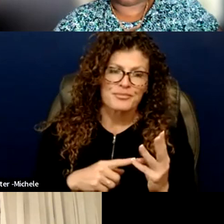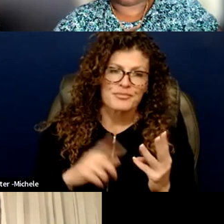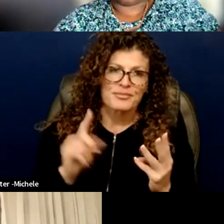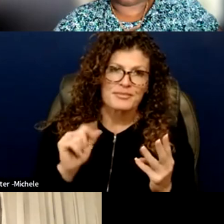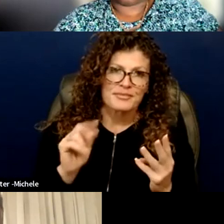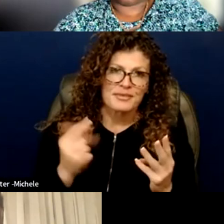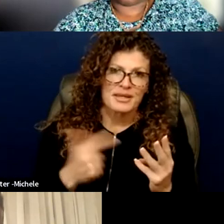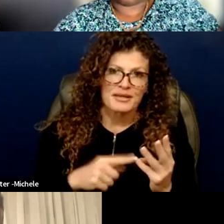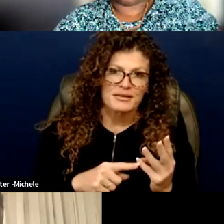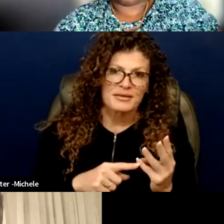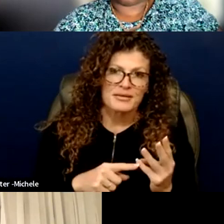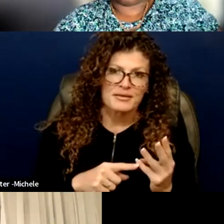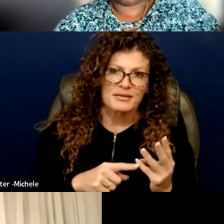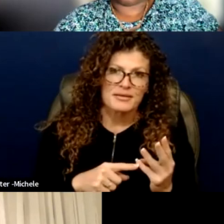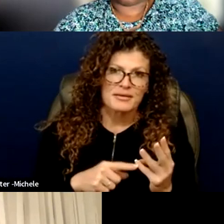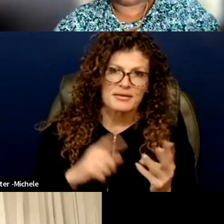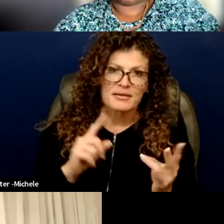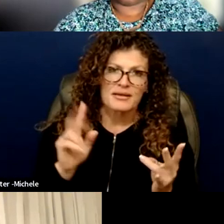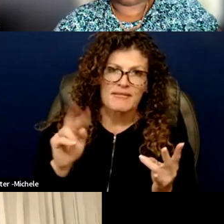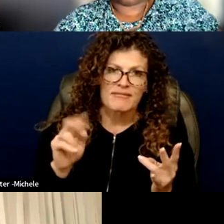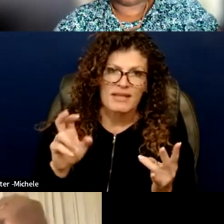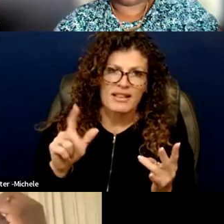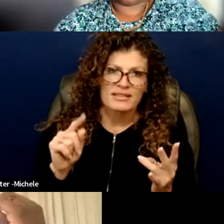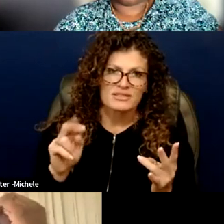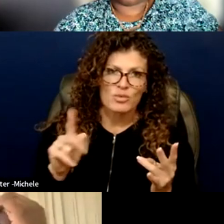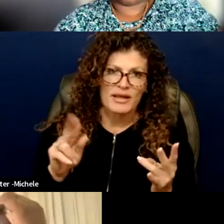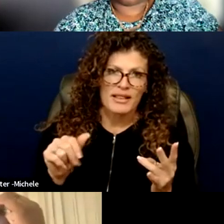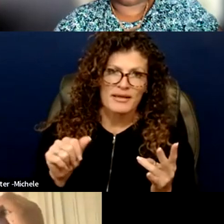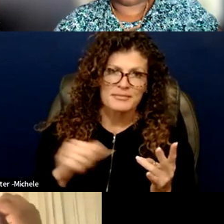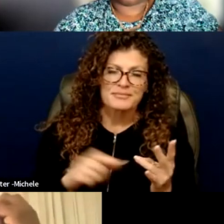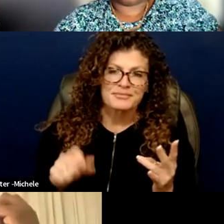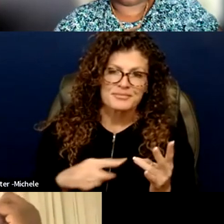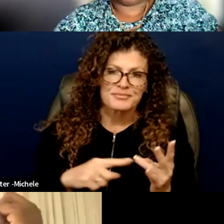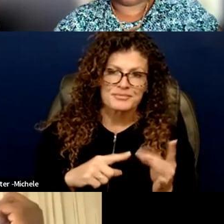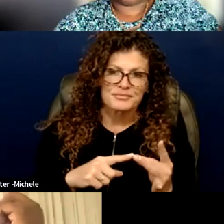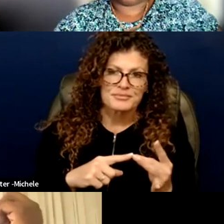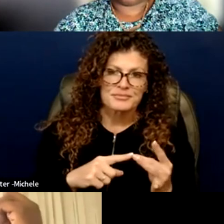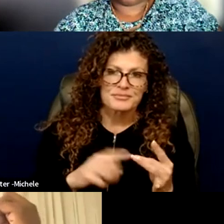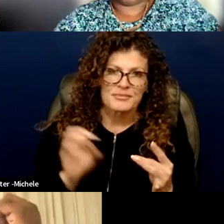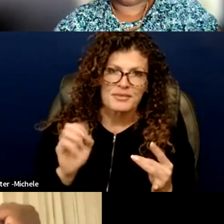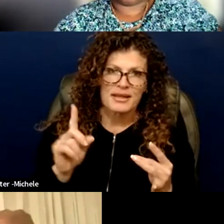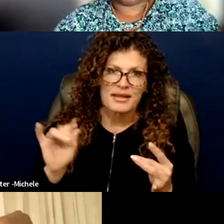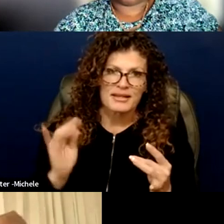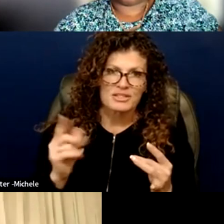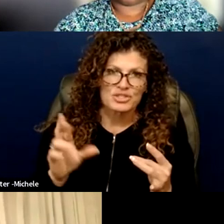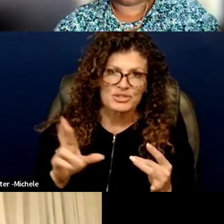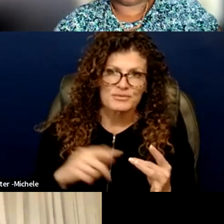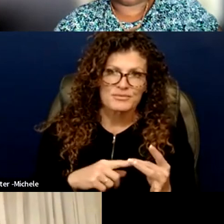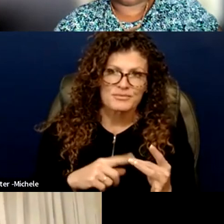Tang? Mr. Valenzuela? Yes. Dr. Edinger?